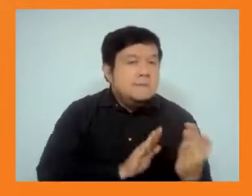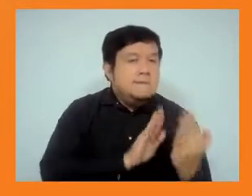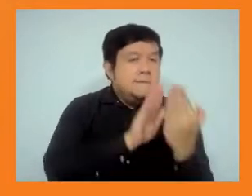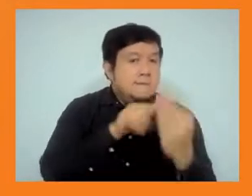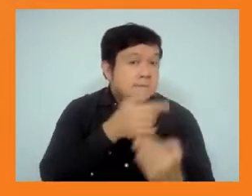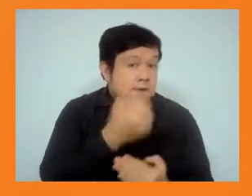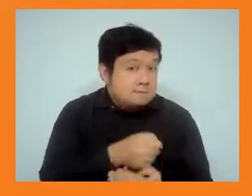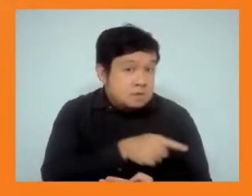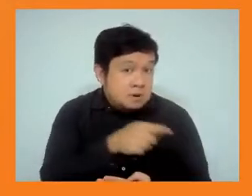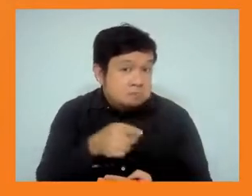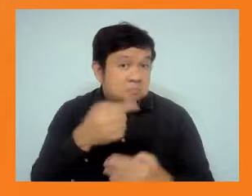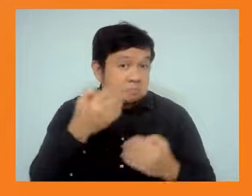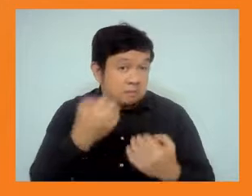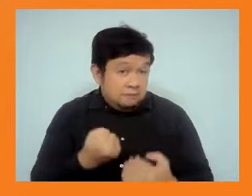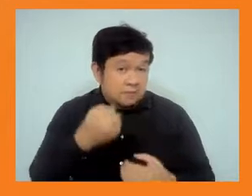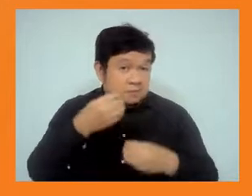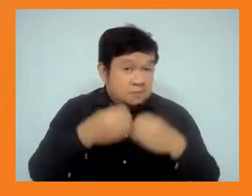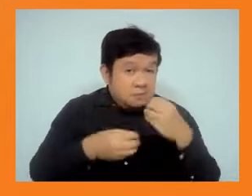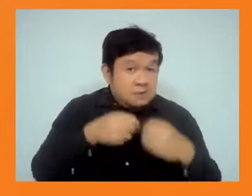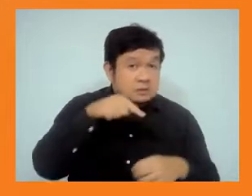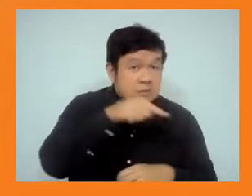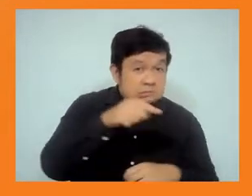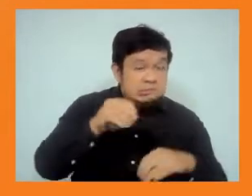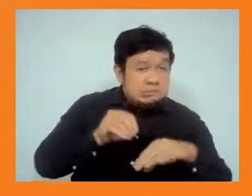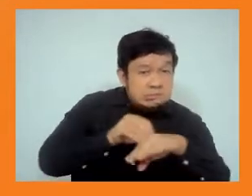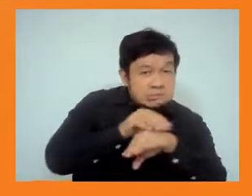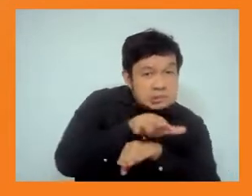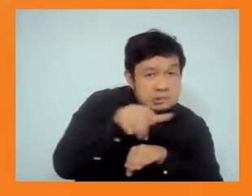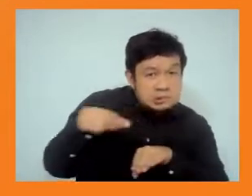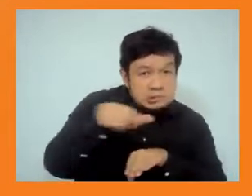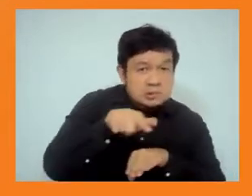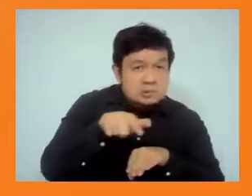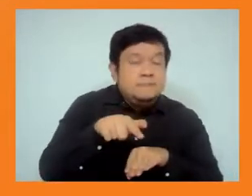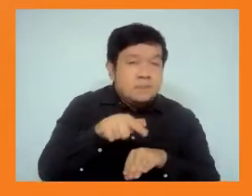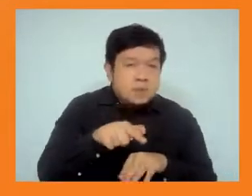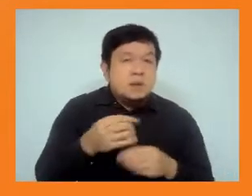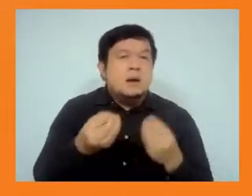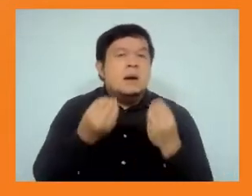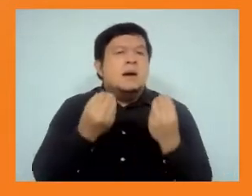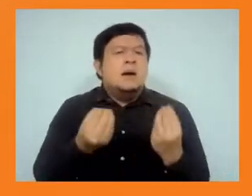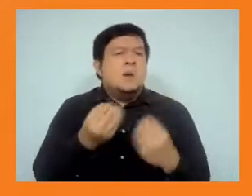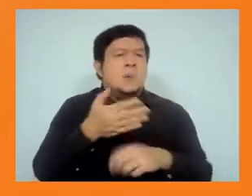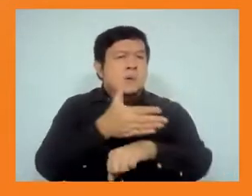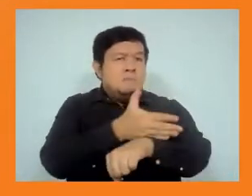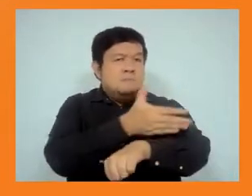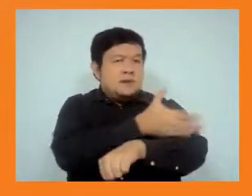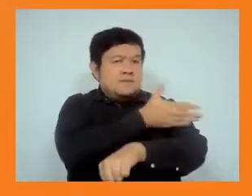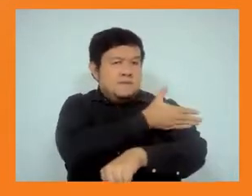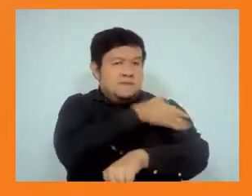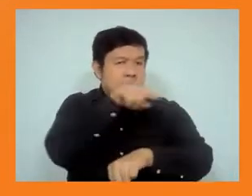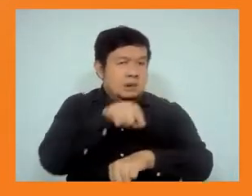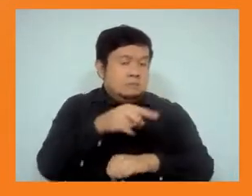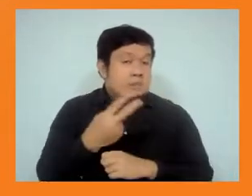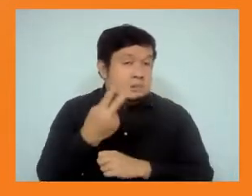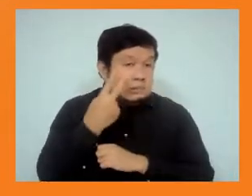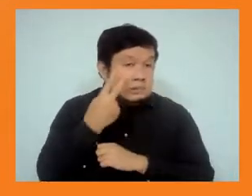officially start this panel. I'd like to introduce to you to Mr. Bruce Dunn, Director of Safeguards in ADB's Sustainable Development and Climate